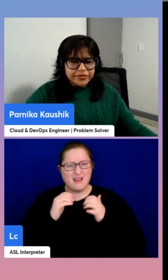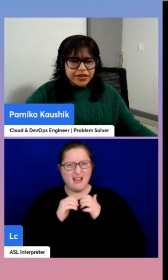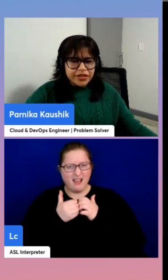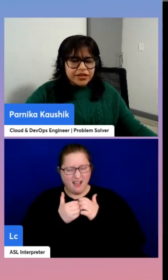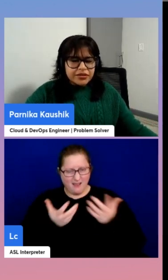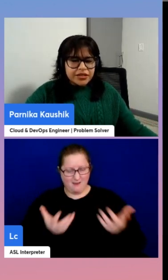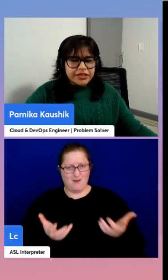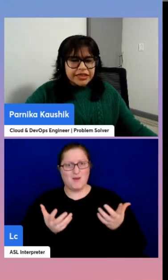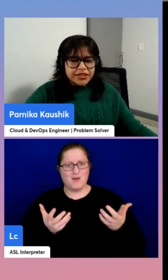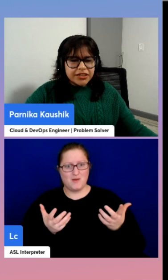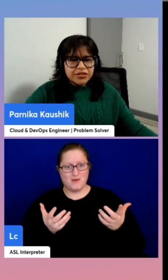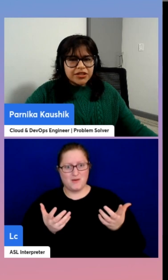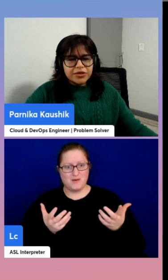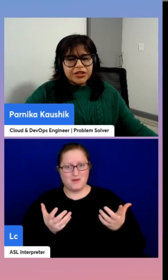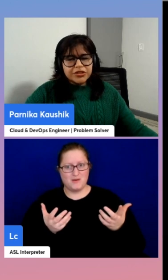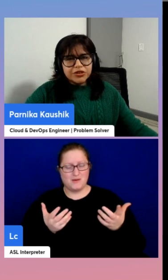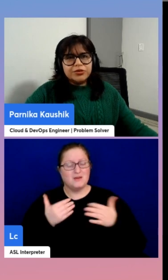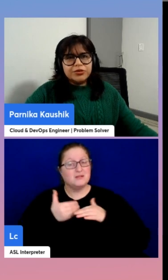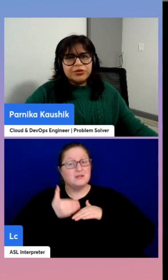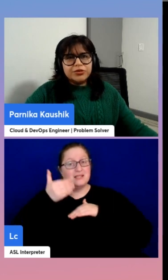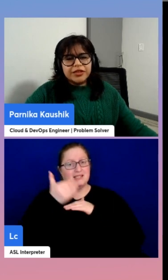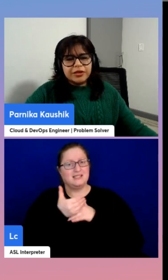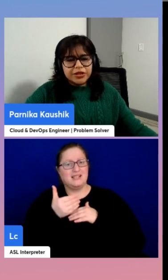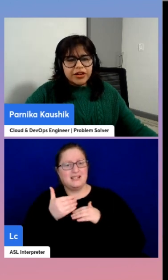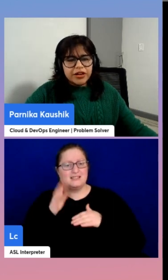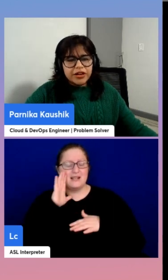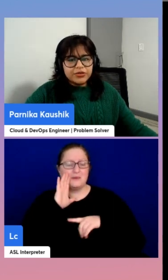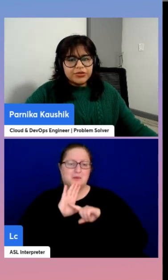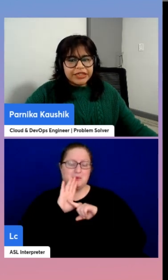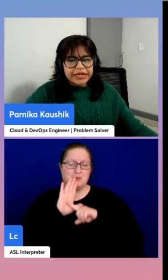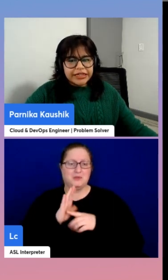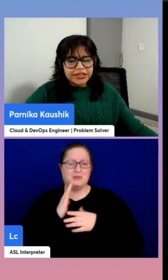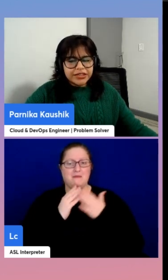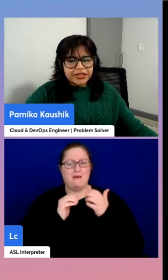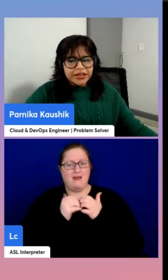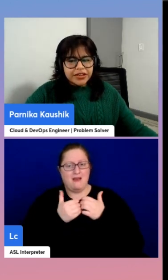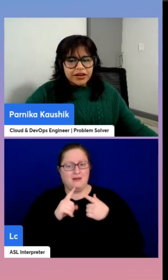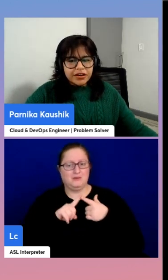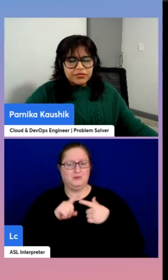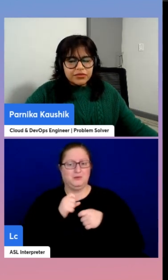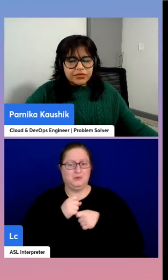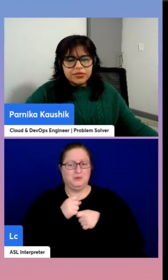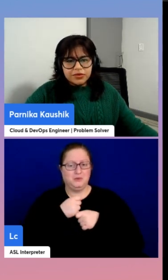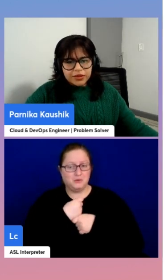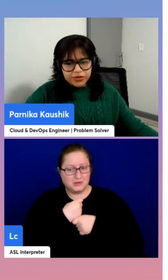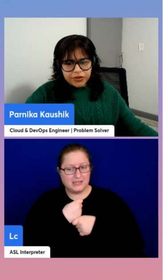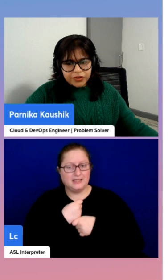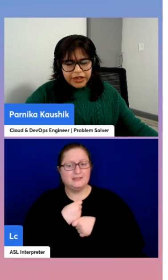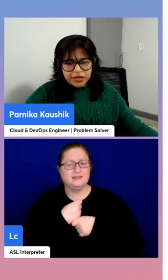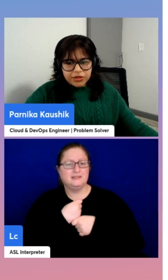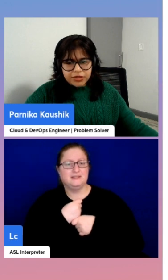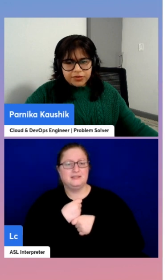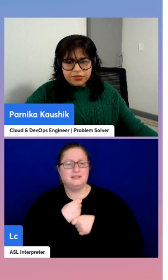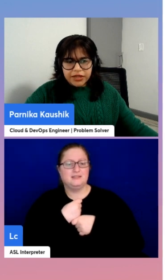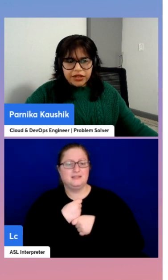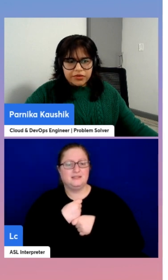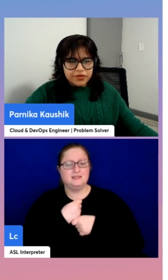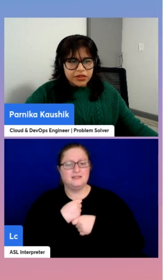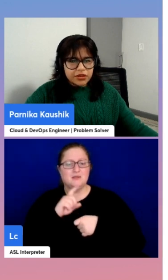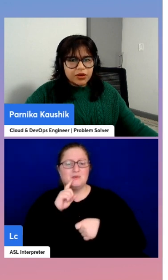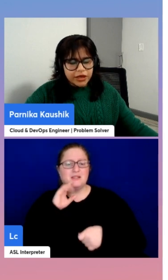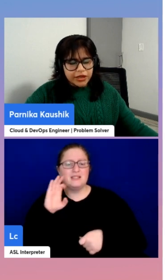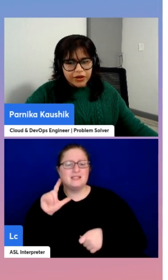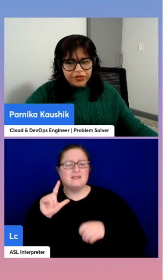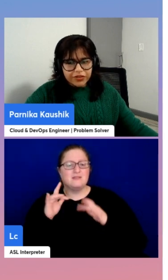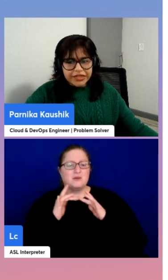it? Well, the next section, I'm going to show you a little bit on how to create a simple web server in AWS, because by